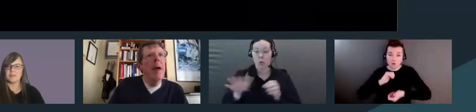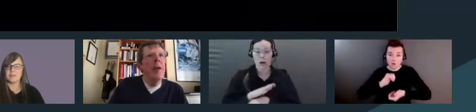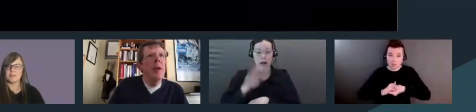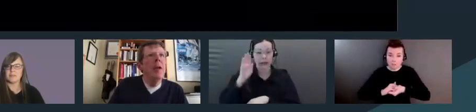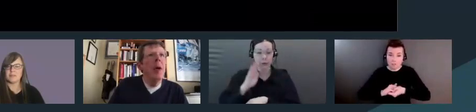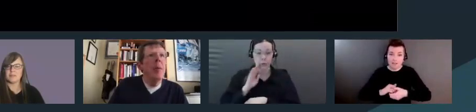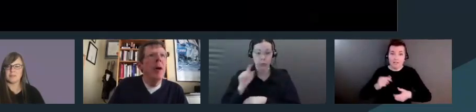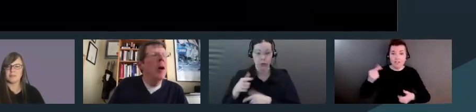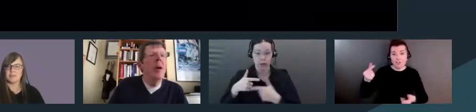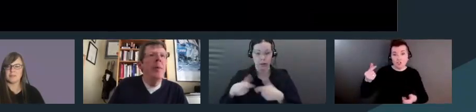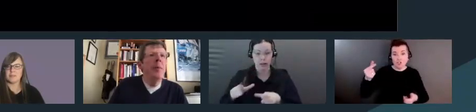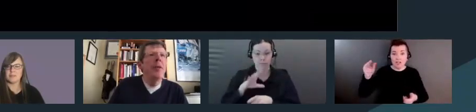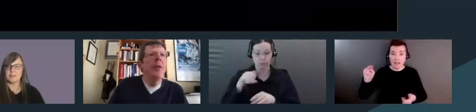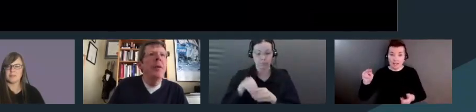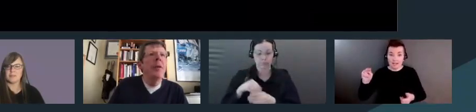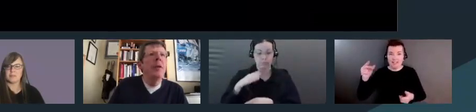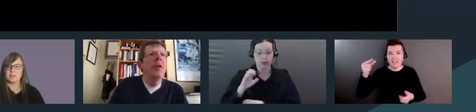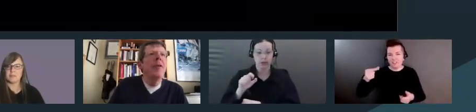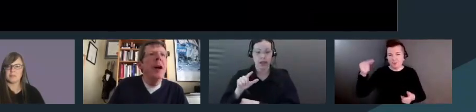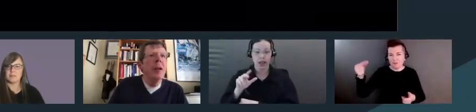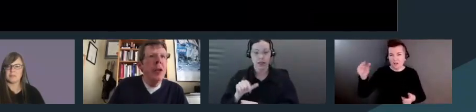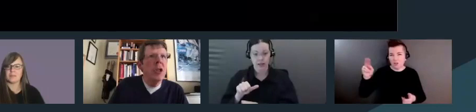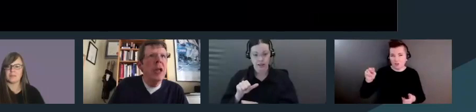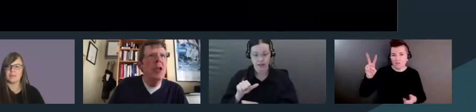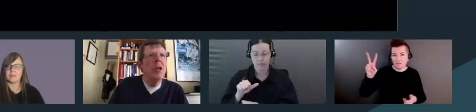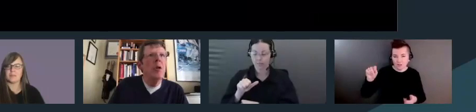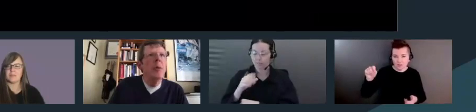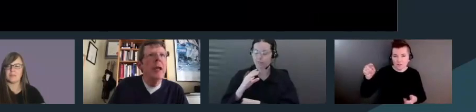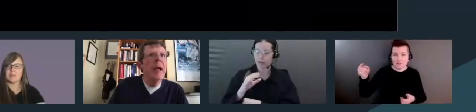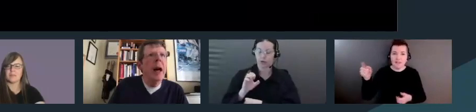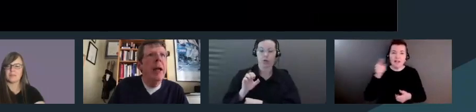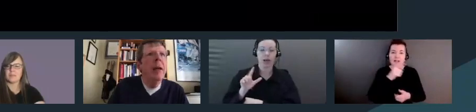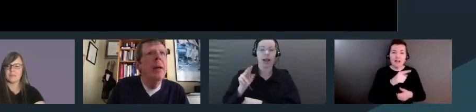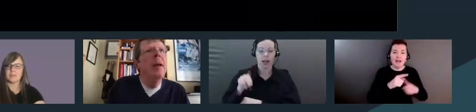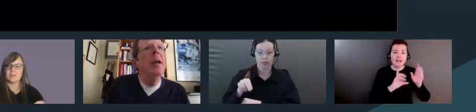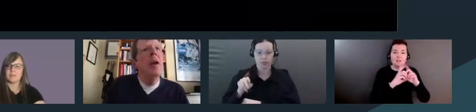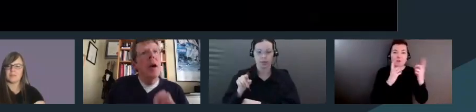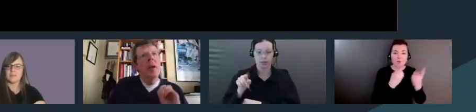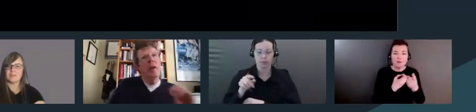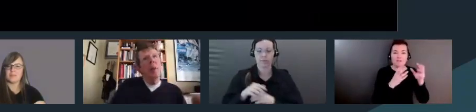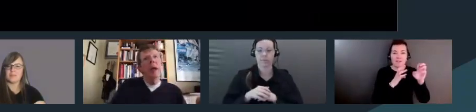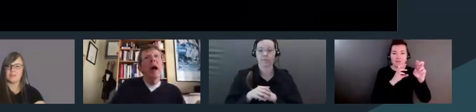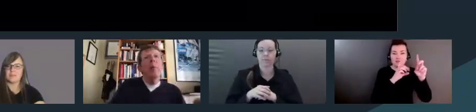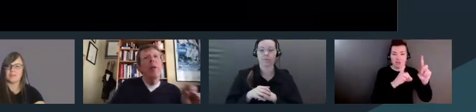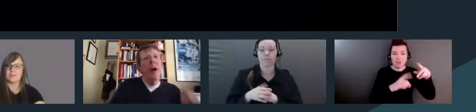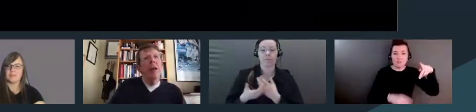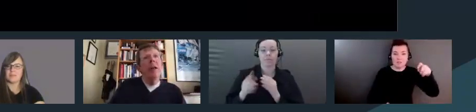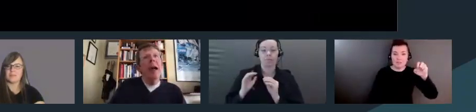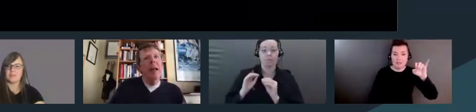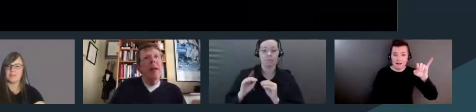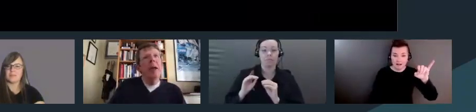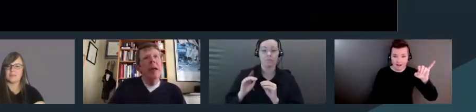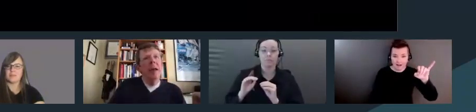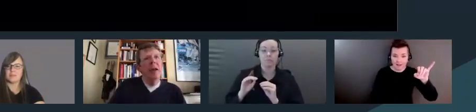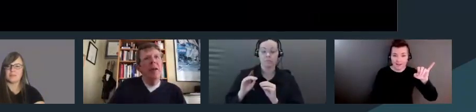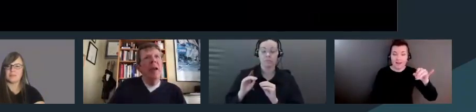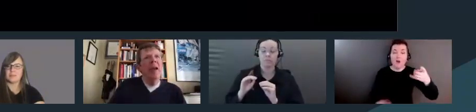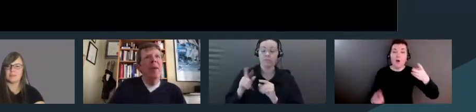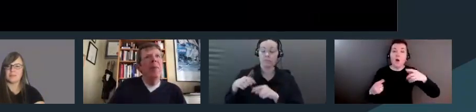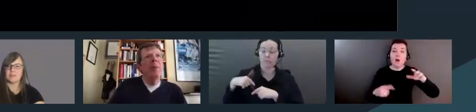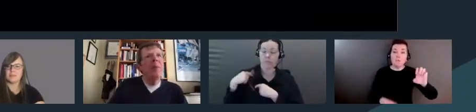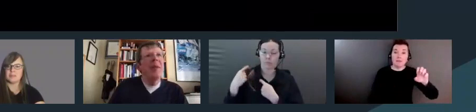GN and the department, the Faculty of Education at UPEI. The UPEI provided the academic